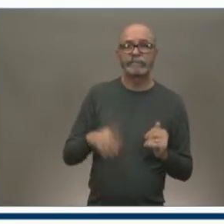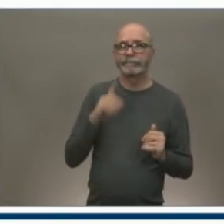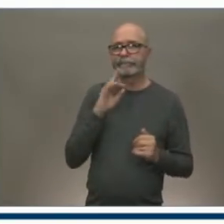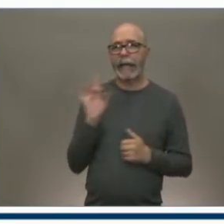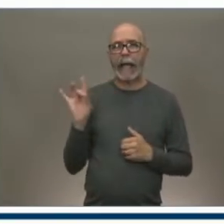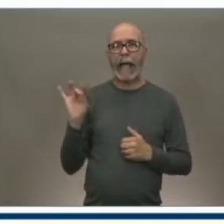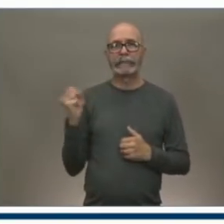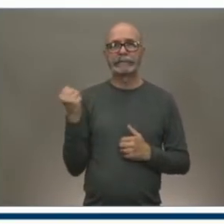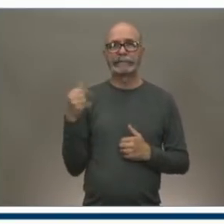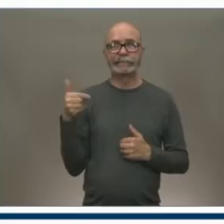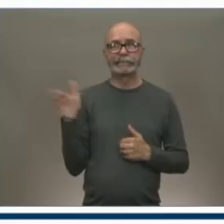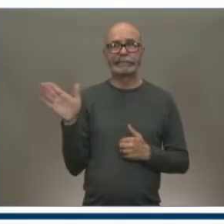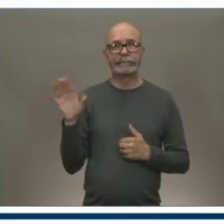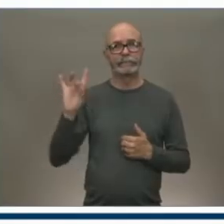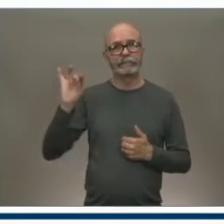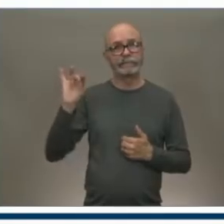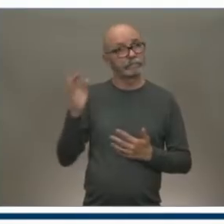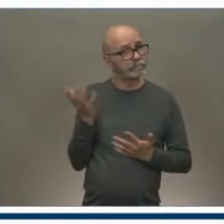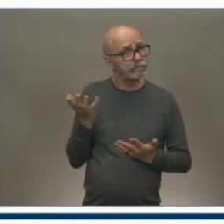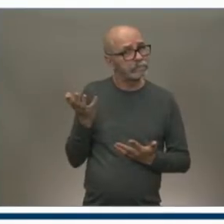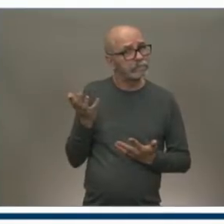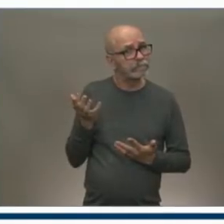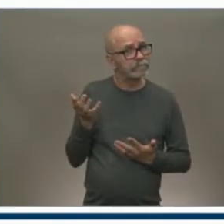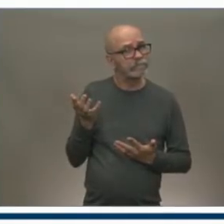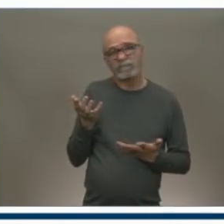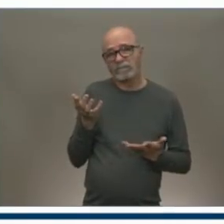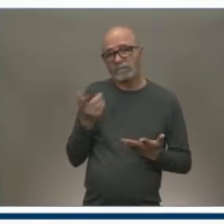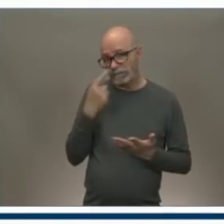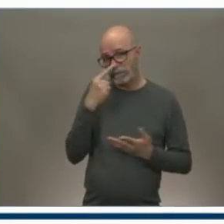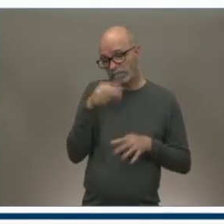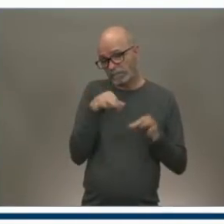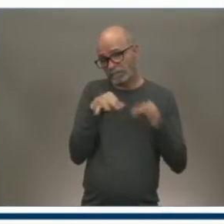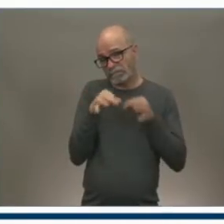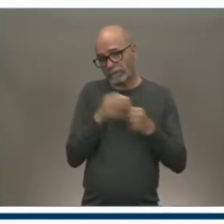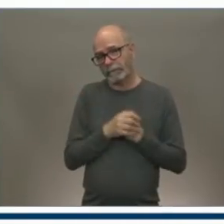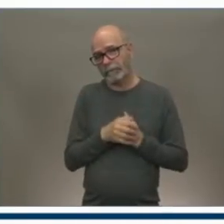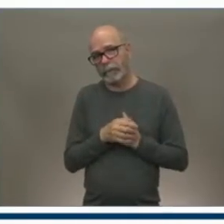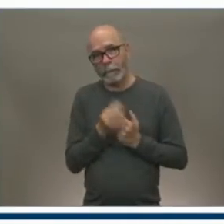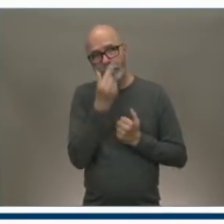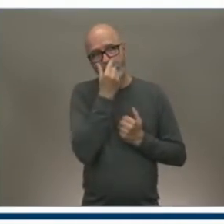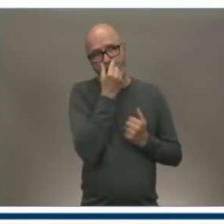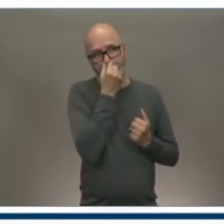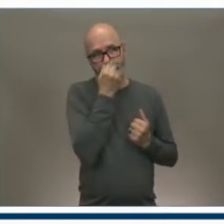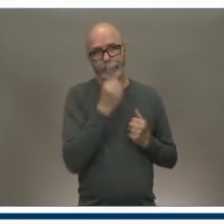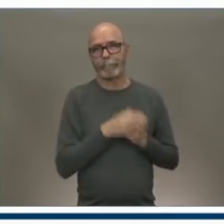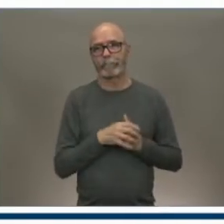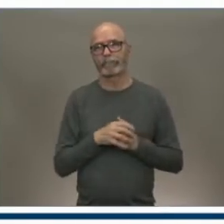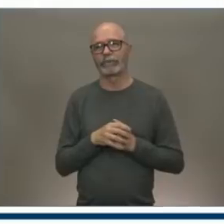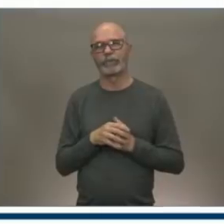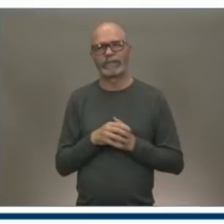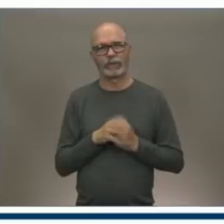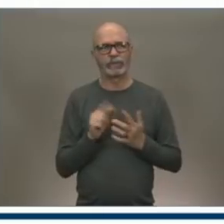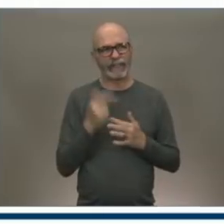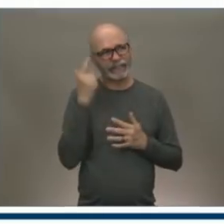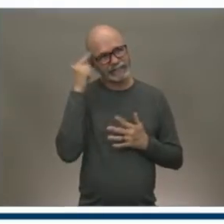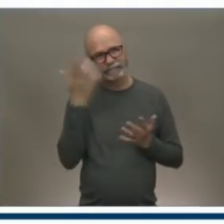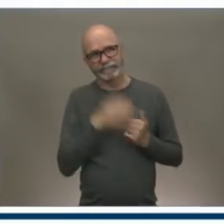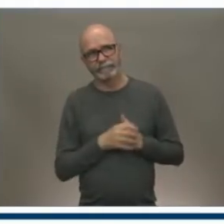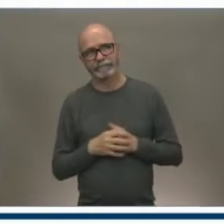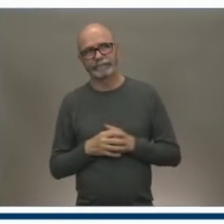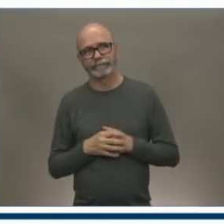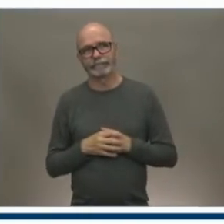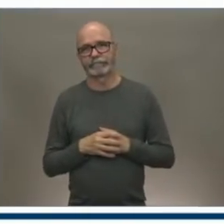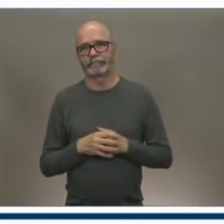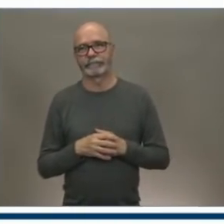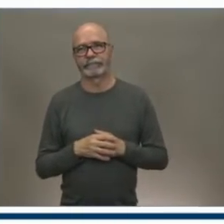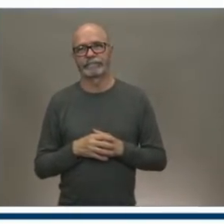And can you square the circle for me? Tell me or explain the logic behind why it's better to do